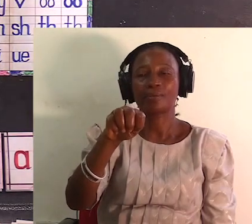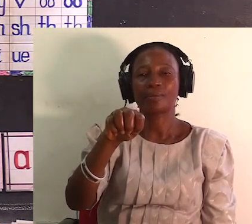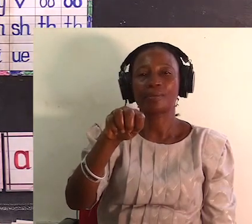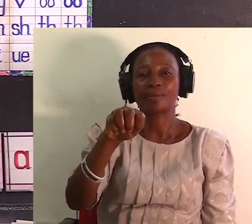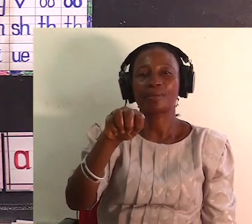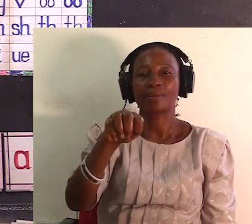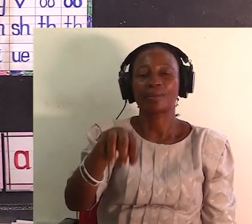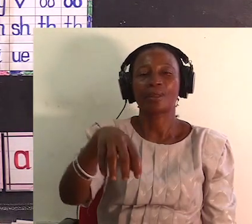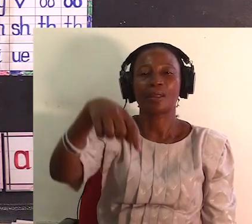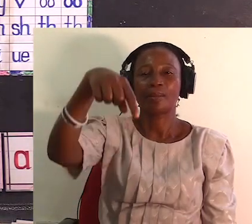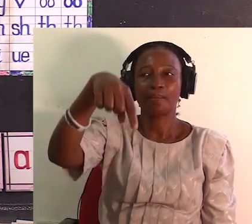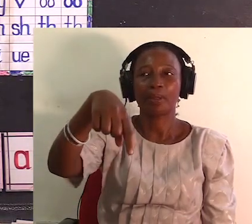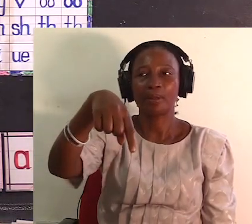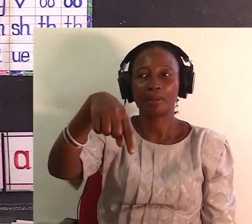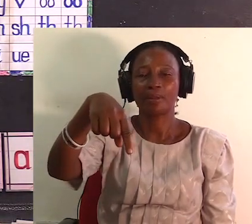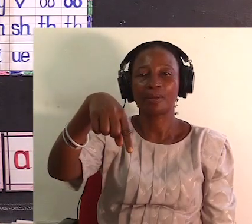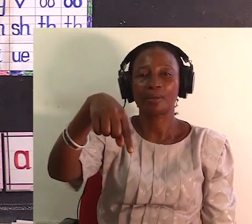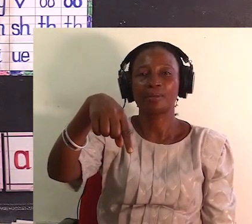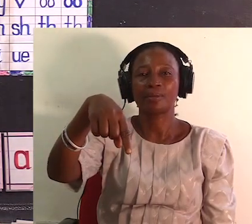We did H.